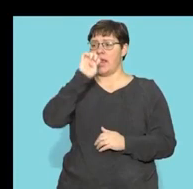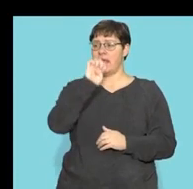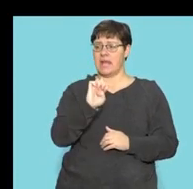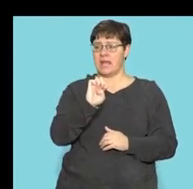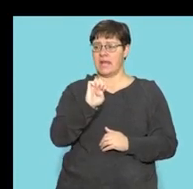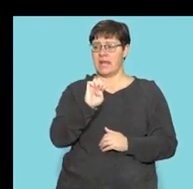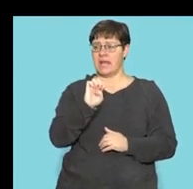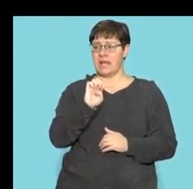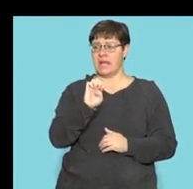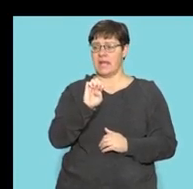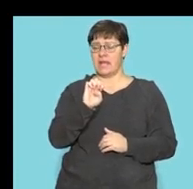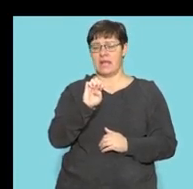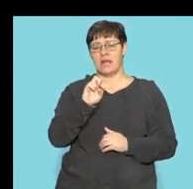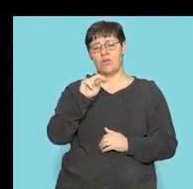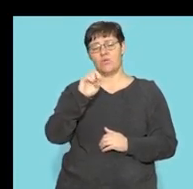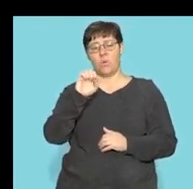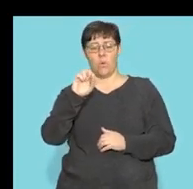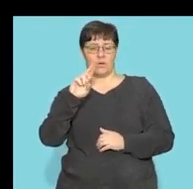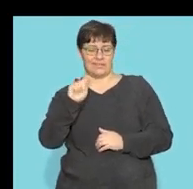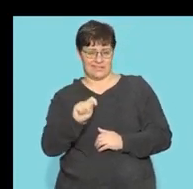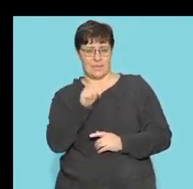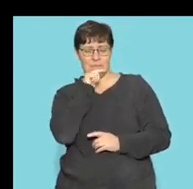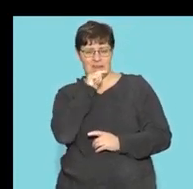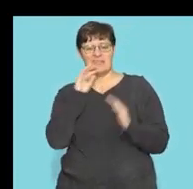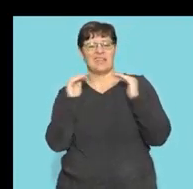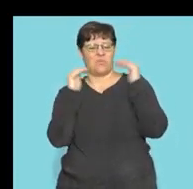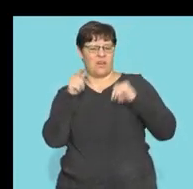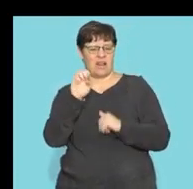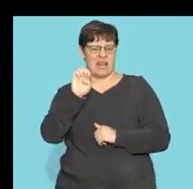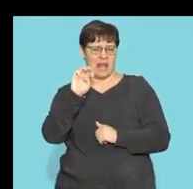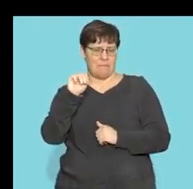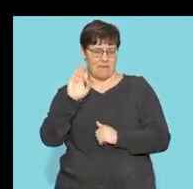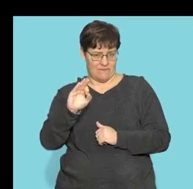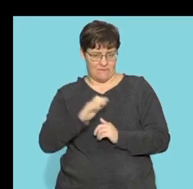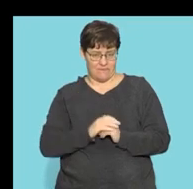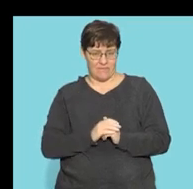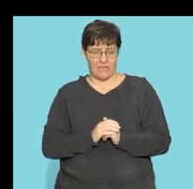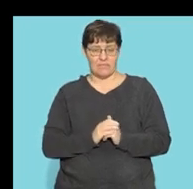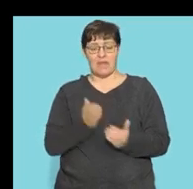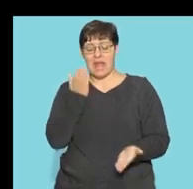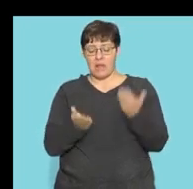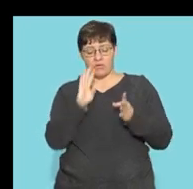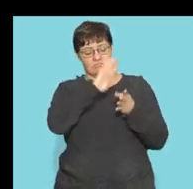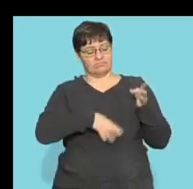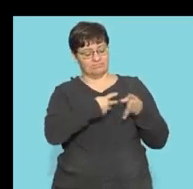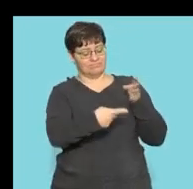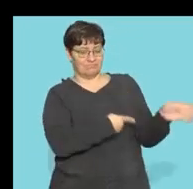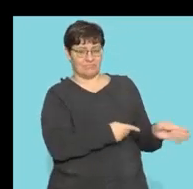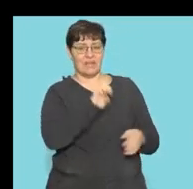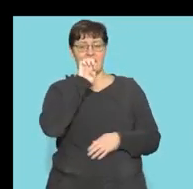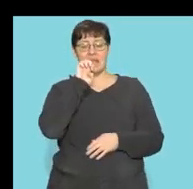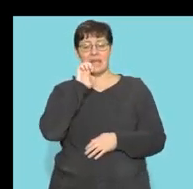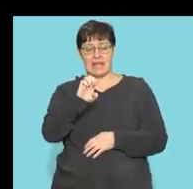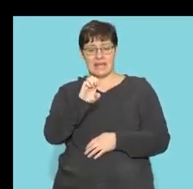E naught. This is also equivalent to the EMF of the electrolytic cell. Remind you, the equation, which is on the